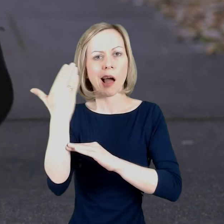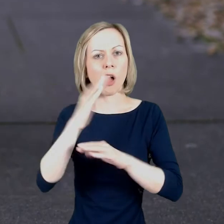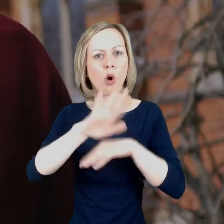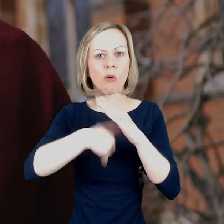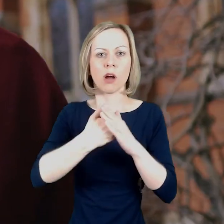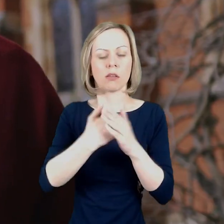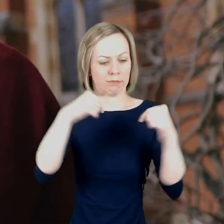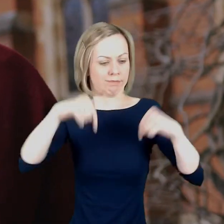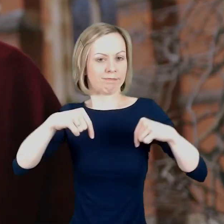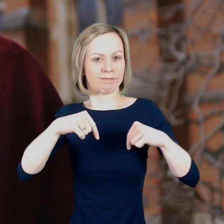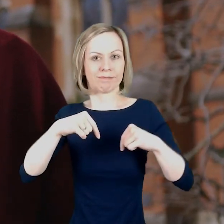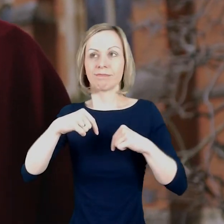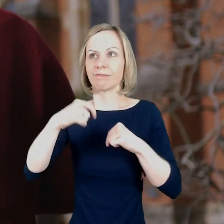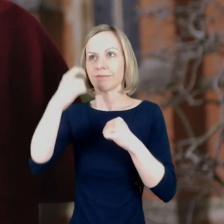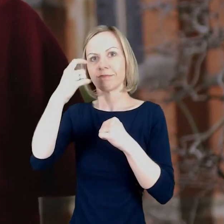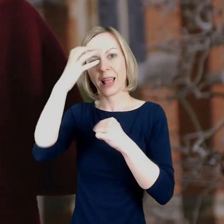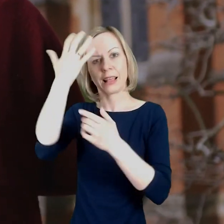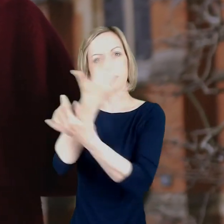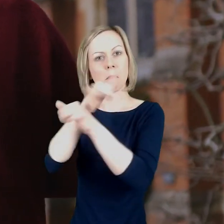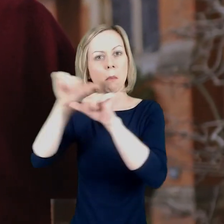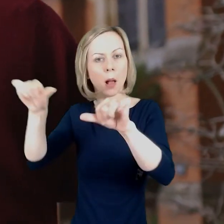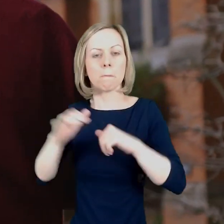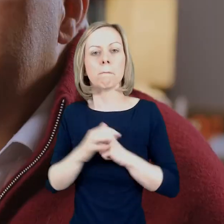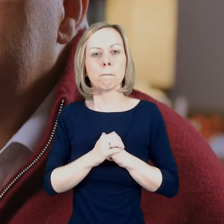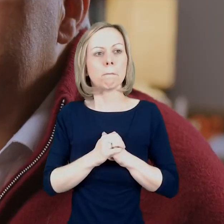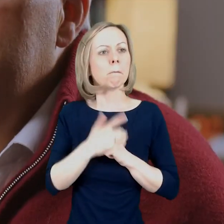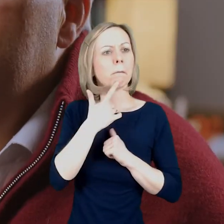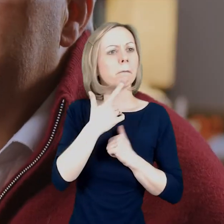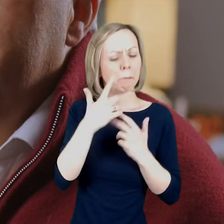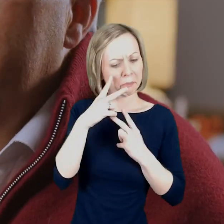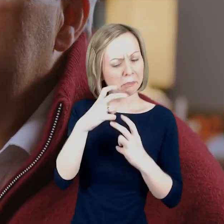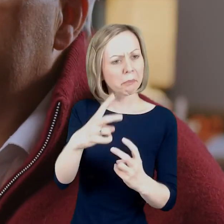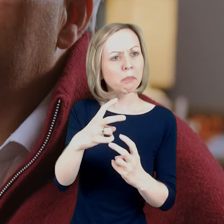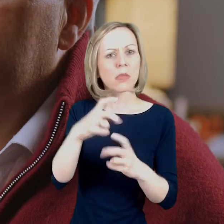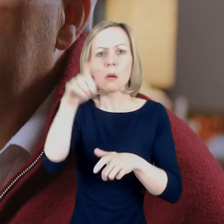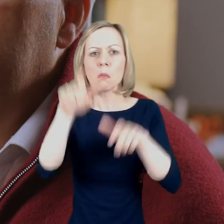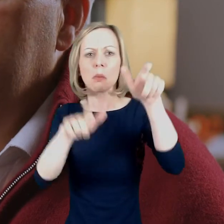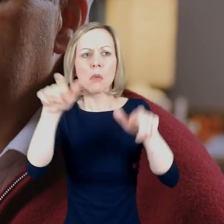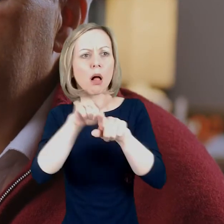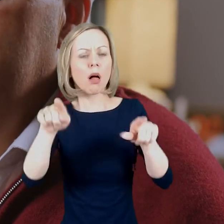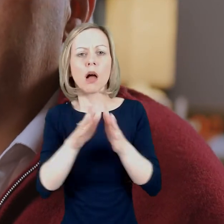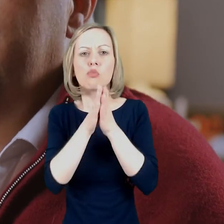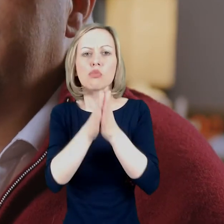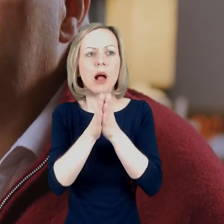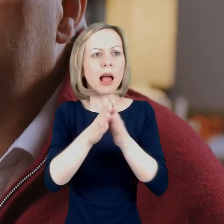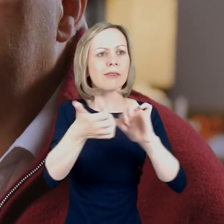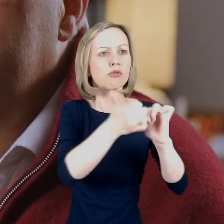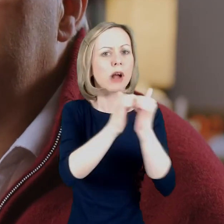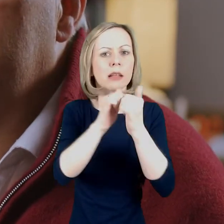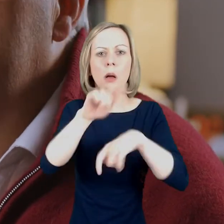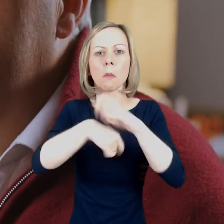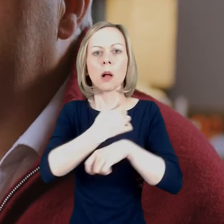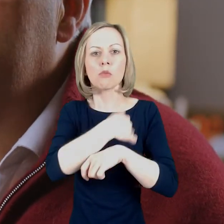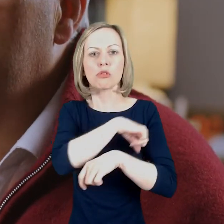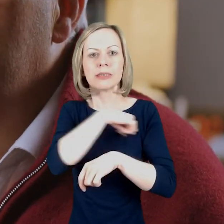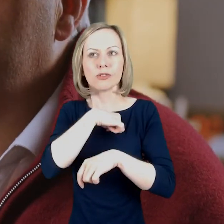about Thy Kingdom Come, actually. And I was trying to find out about people who prayed for friends to come to follow